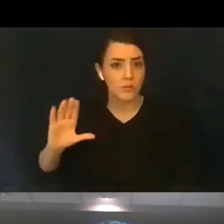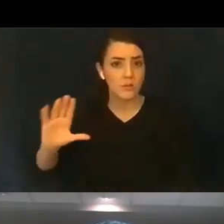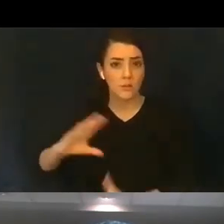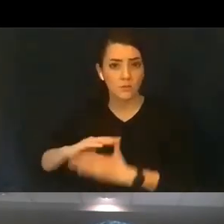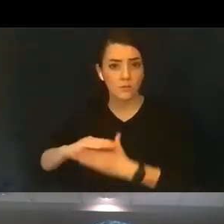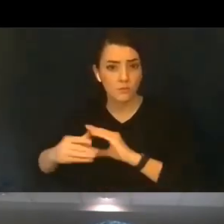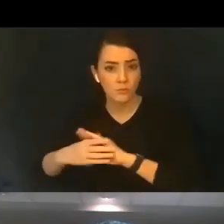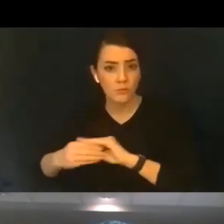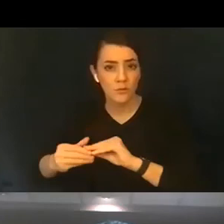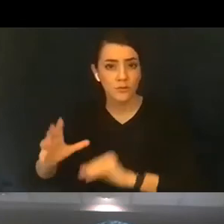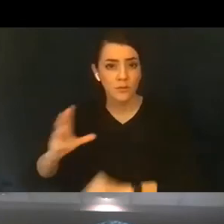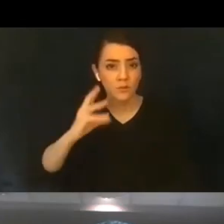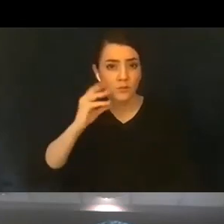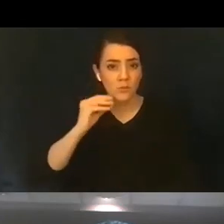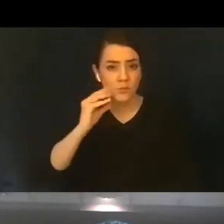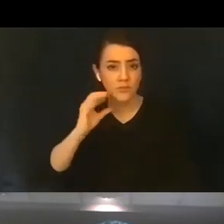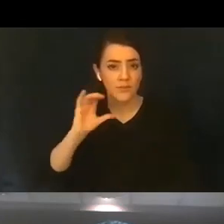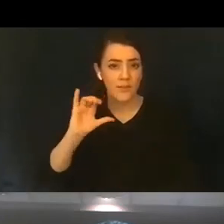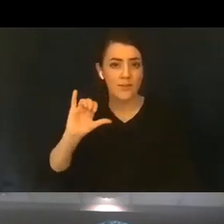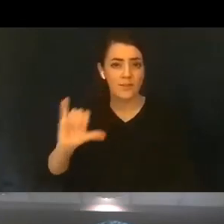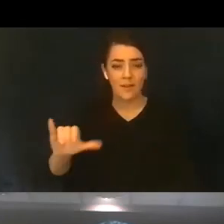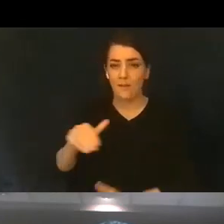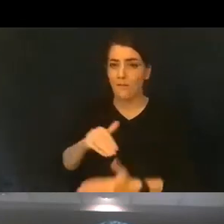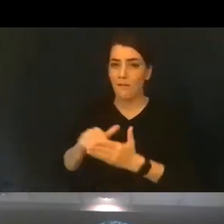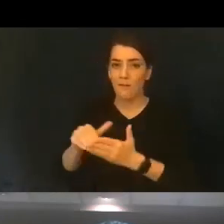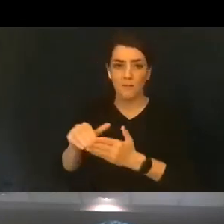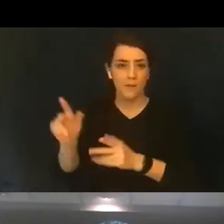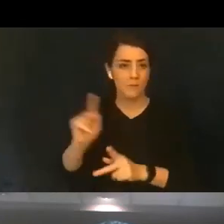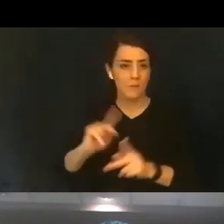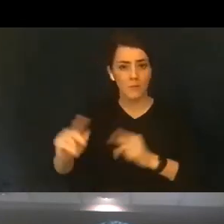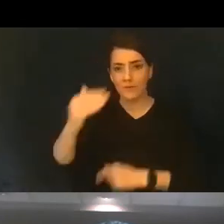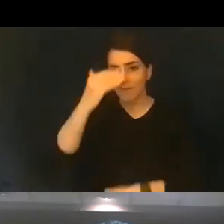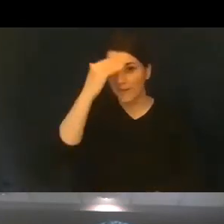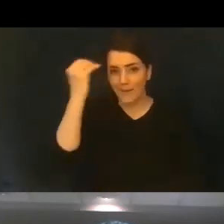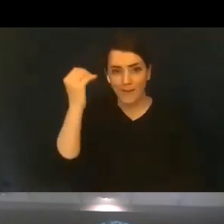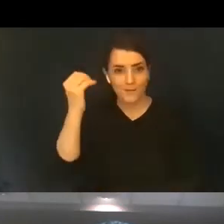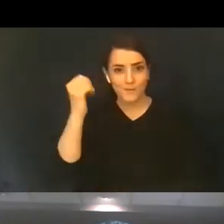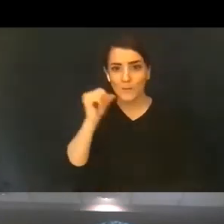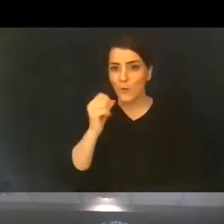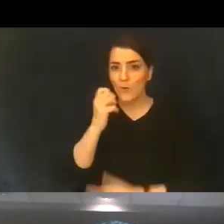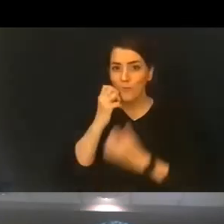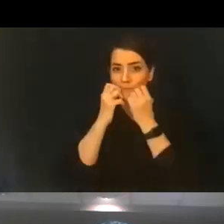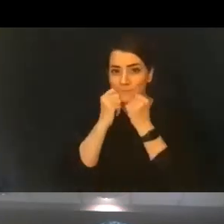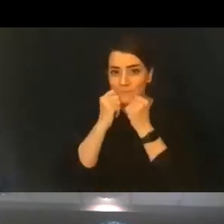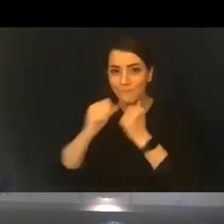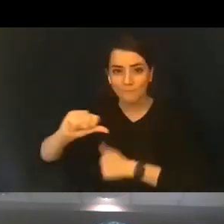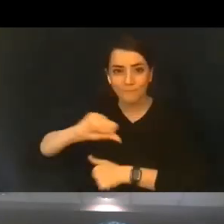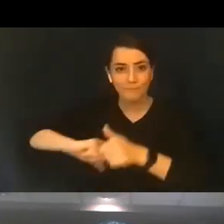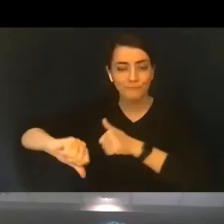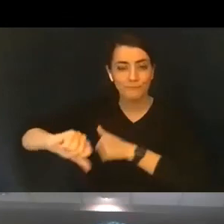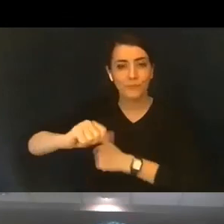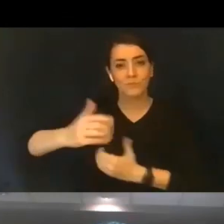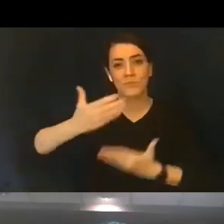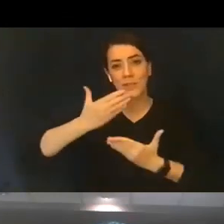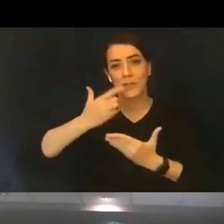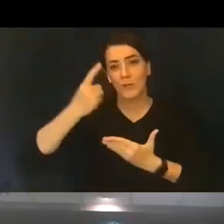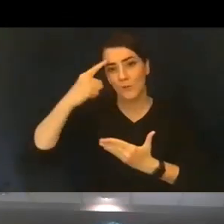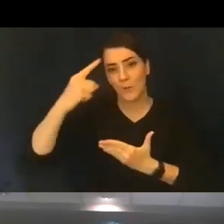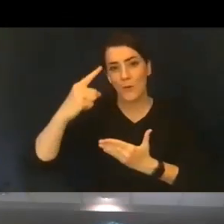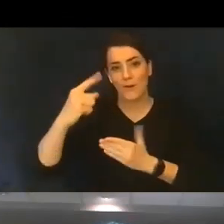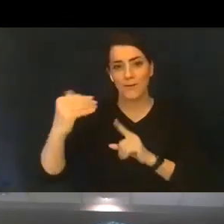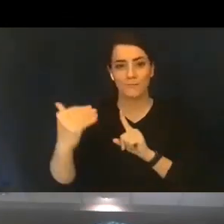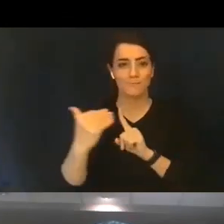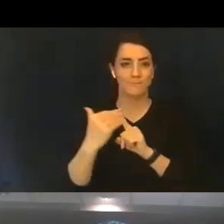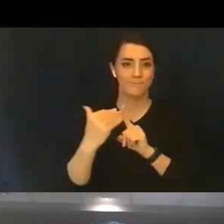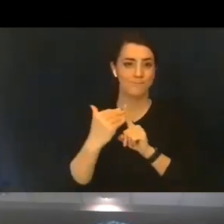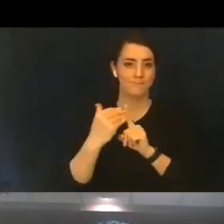that we often don't have, we not always have in mind. So thank you for reminding us, and we hope